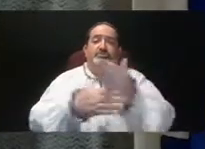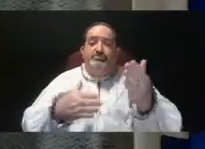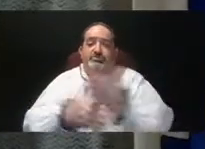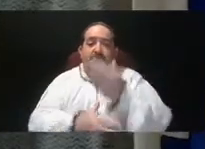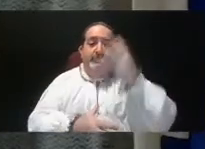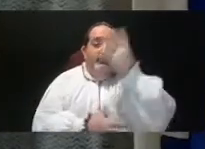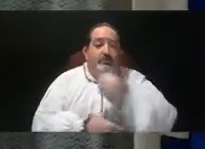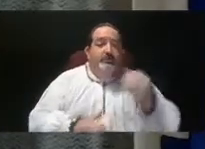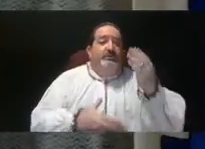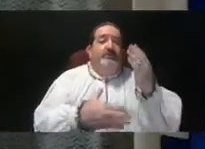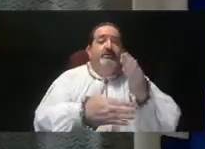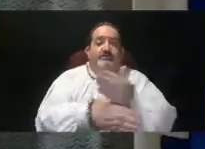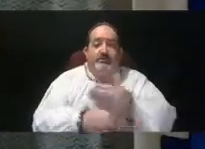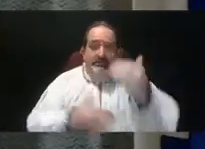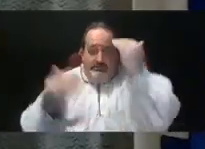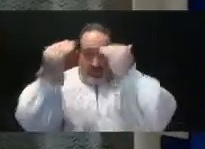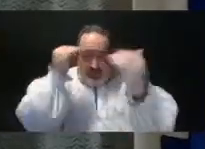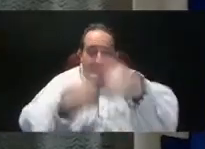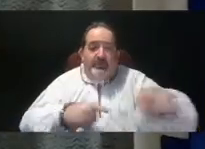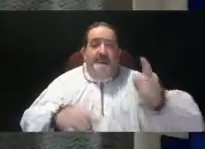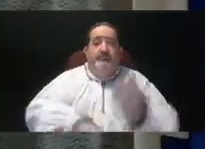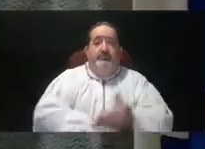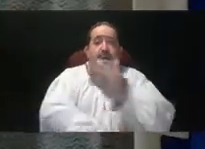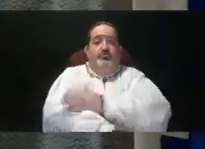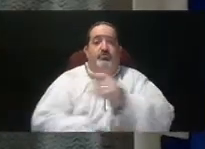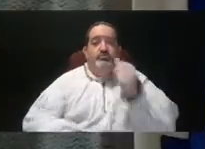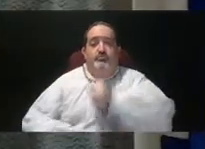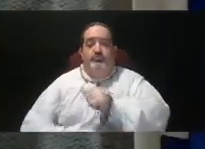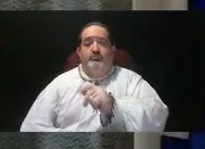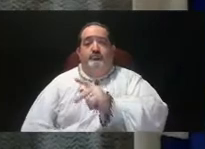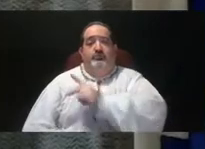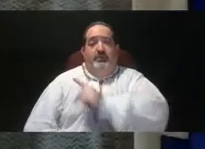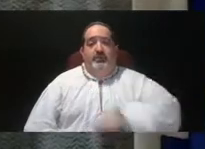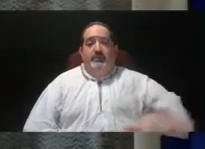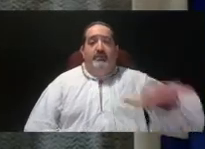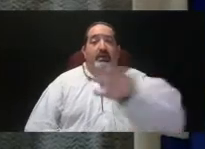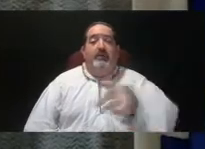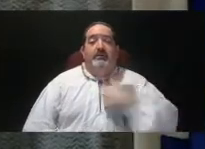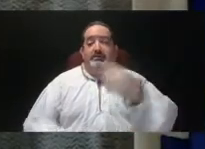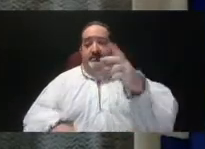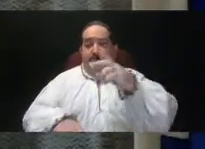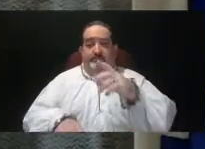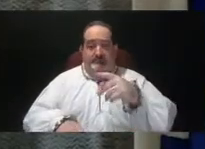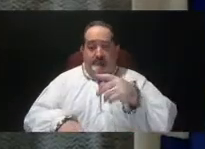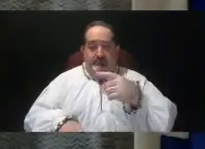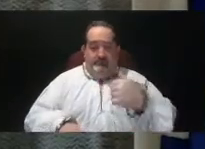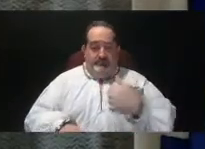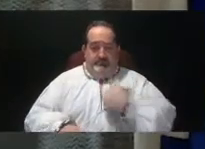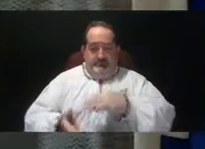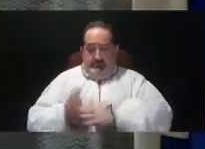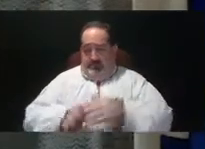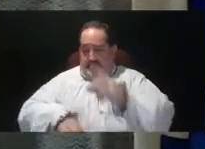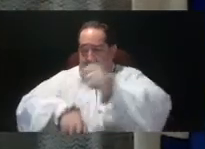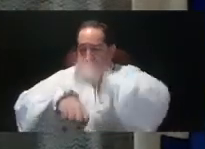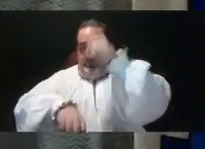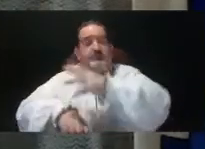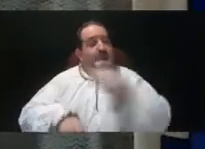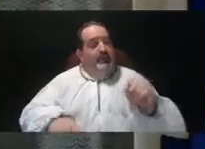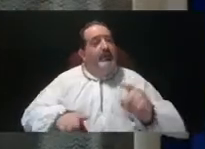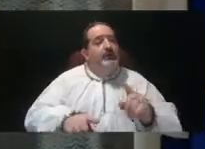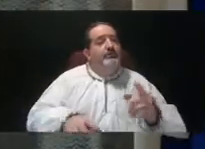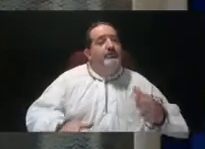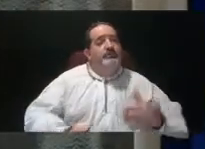with others to the greater enrichment of the realm, then it becomes not only the duty, but the joy of the Crown to recognize